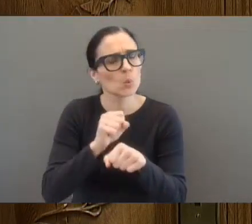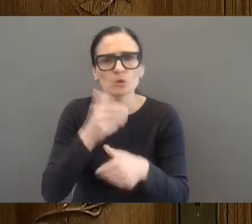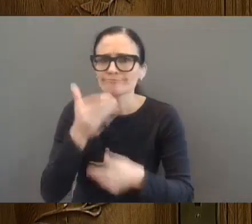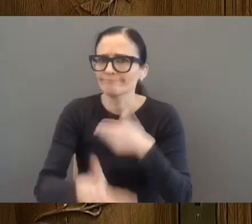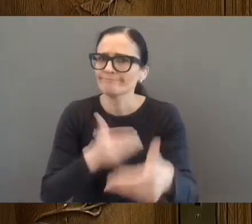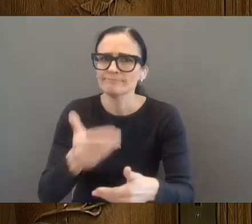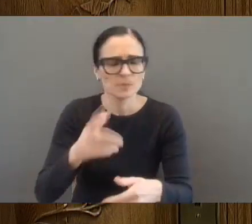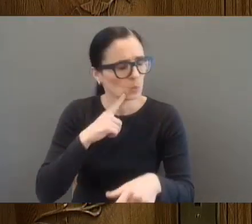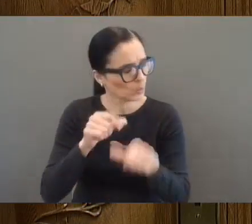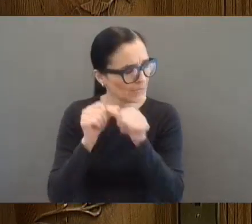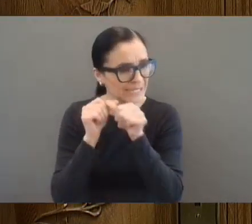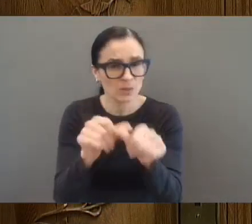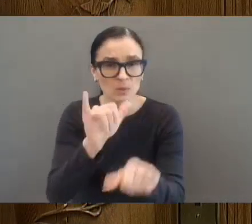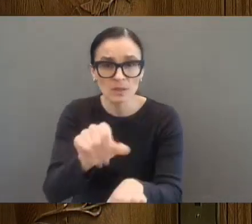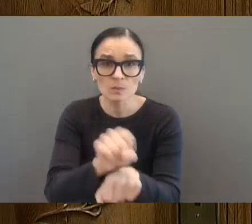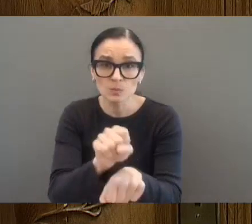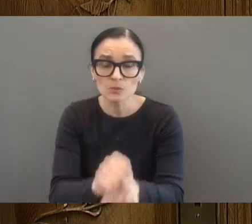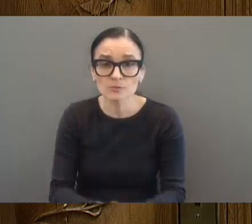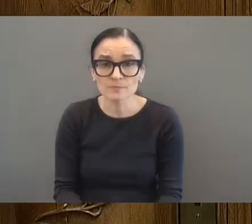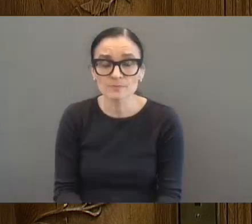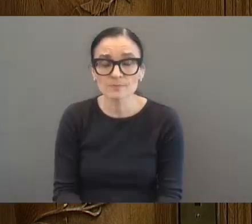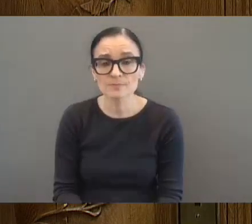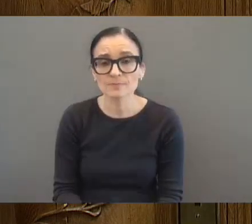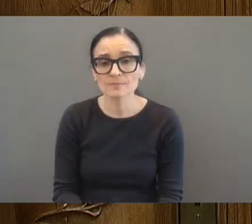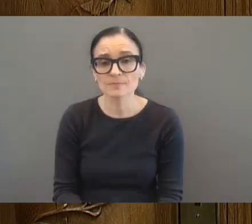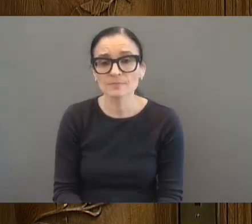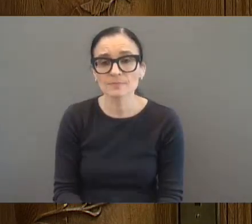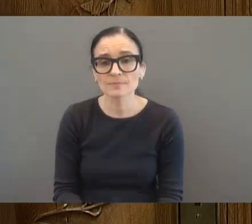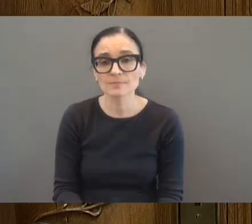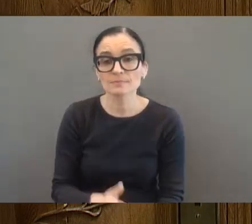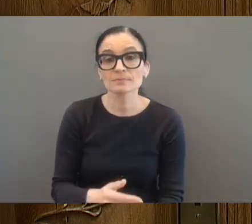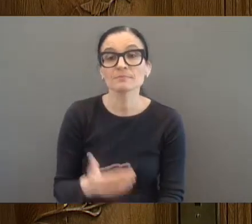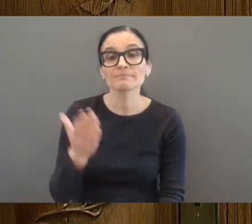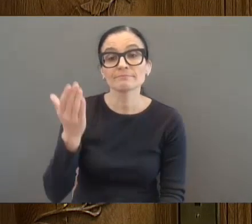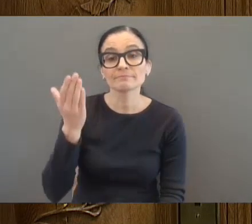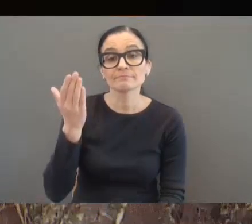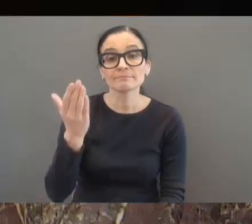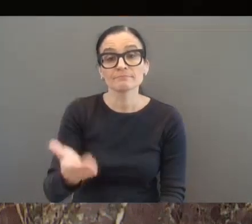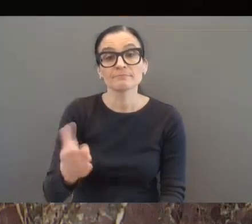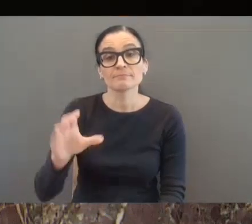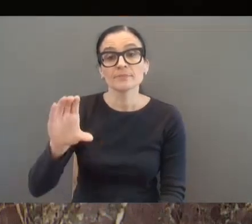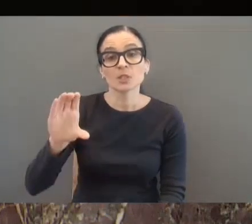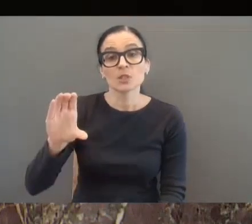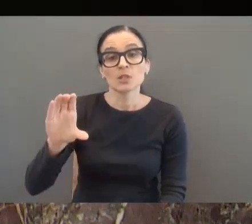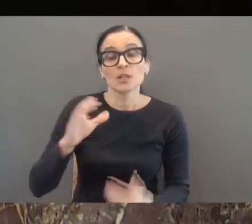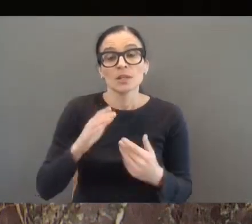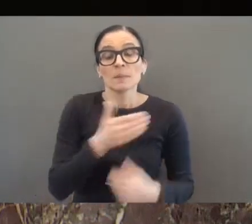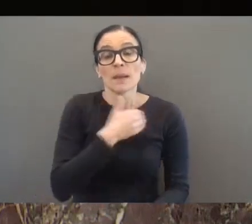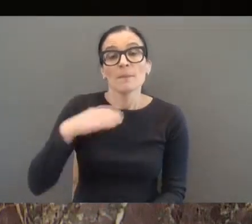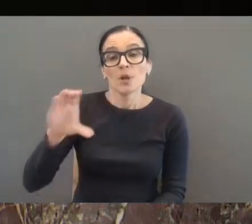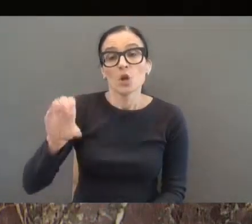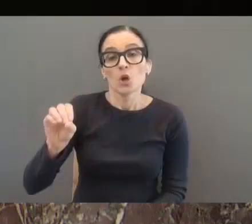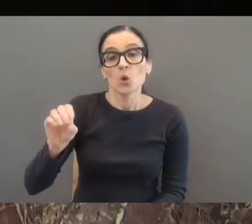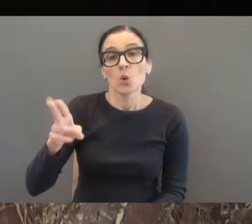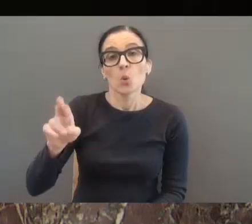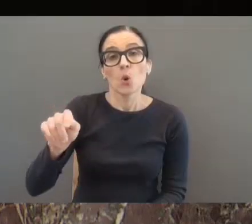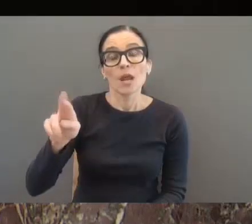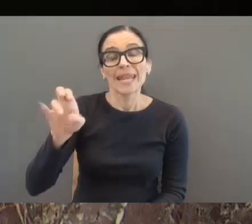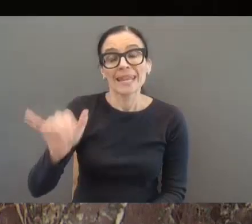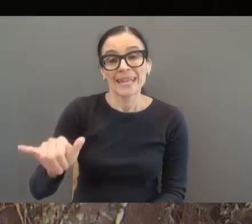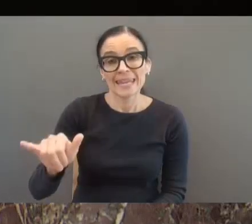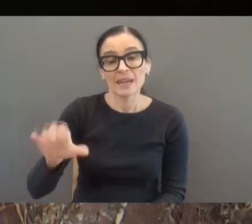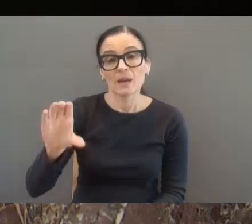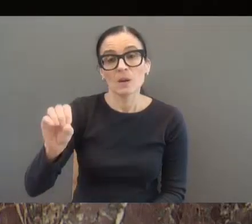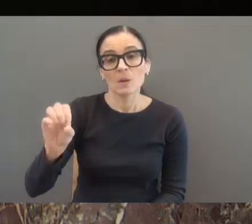Member for Courtney Comox. Mr. Speaker, Lillooet Hospital has had its emergency department closed for 26 days. Does